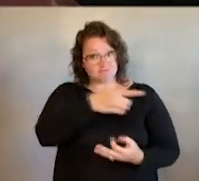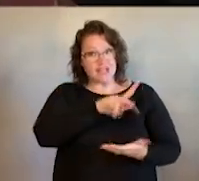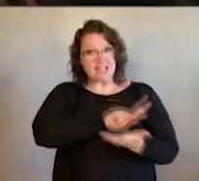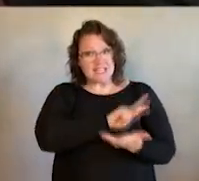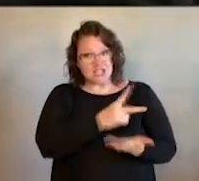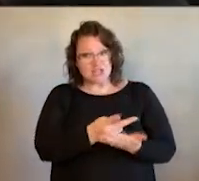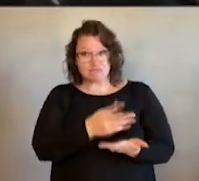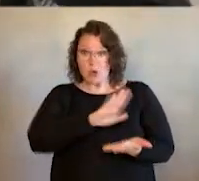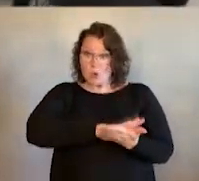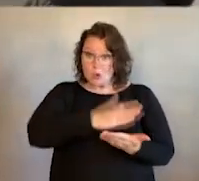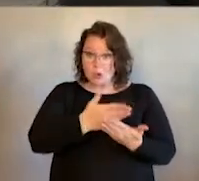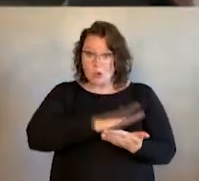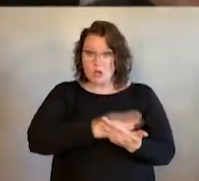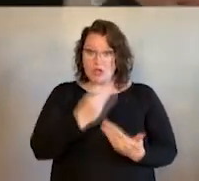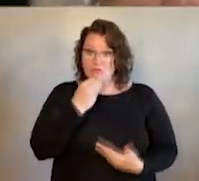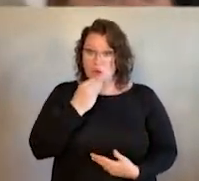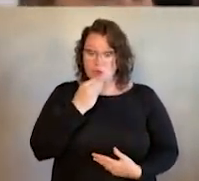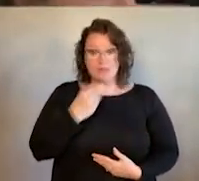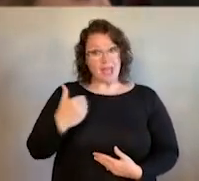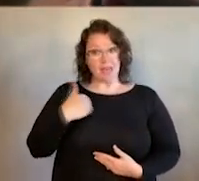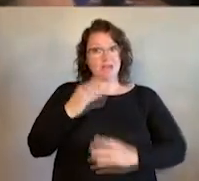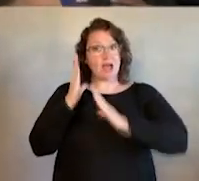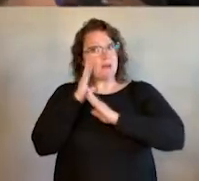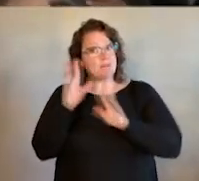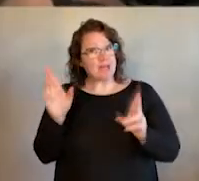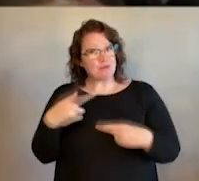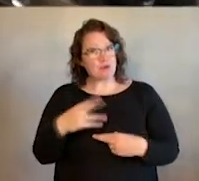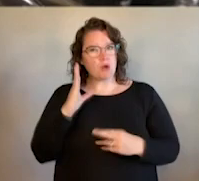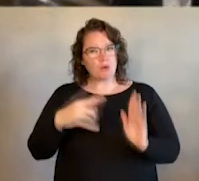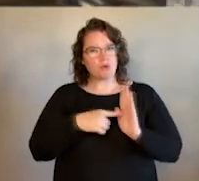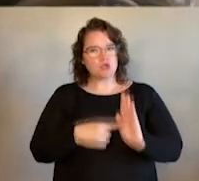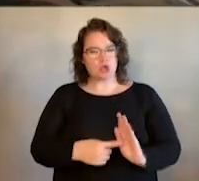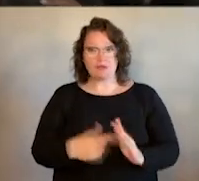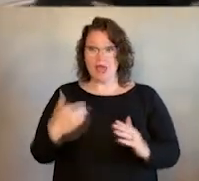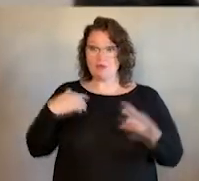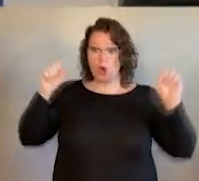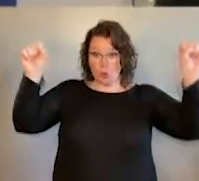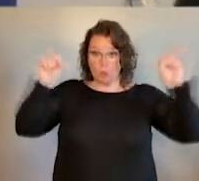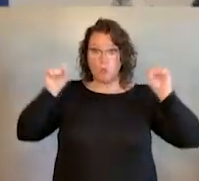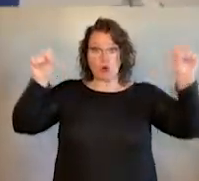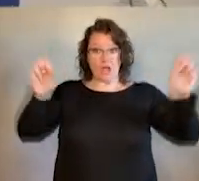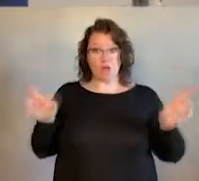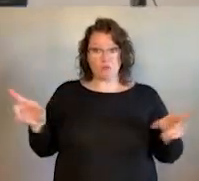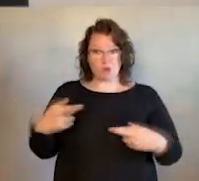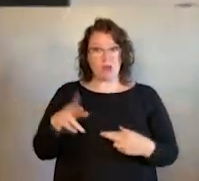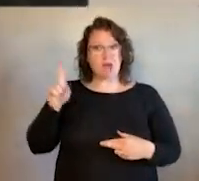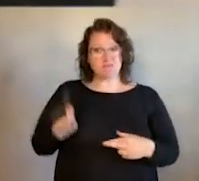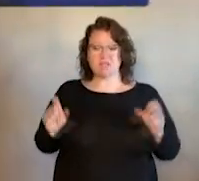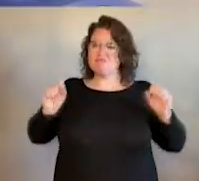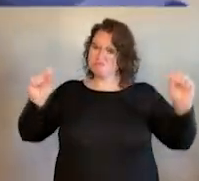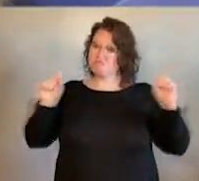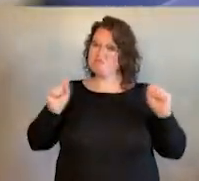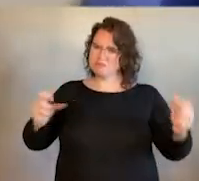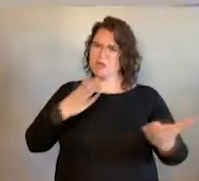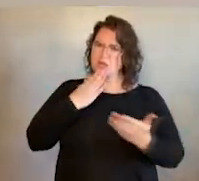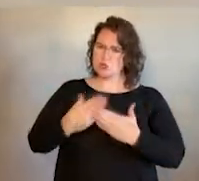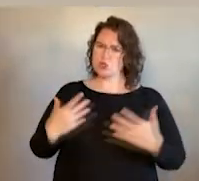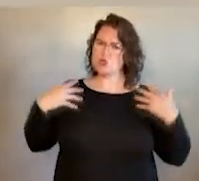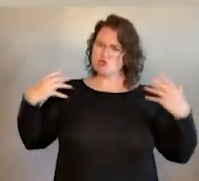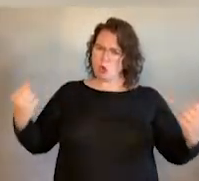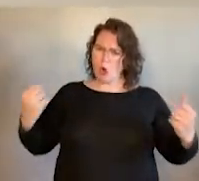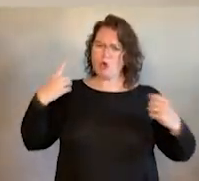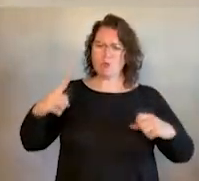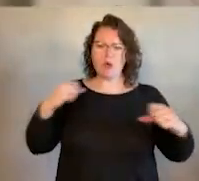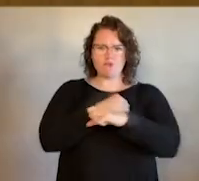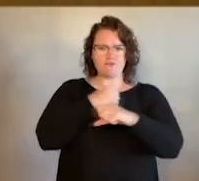meals, and we also have bedrooms back here, which we'll show you in a minute, and a workout room because we have to stay in shape in order to fight fire.